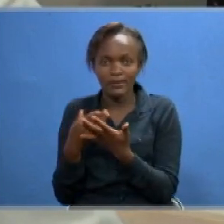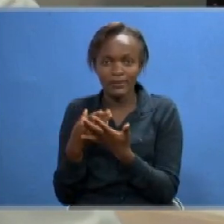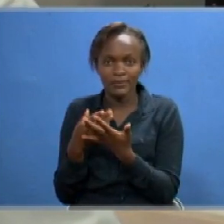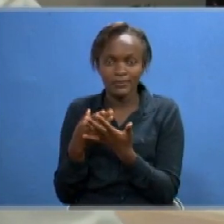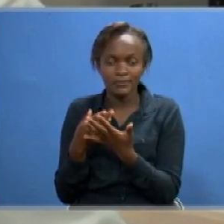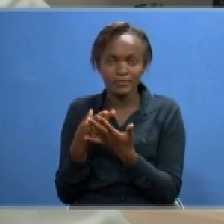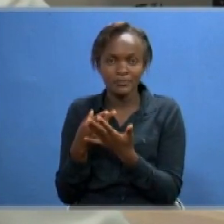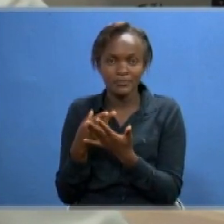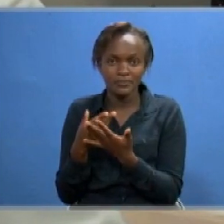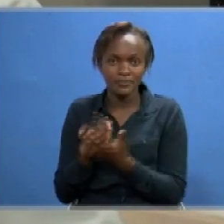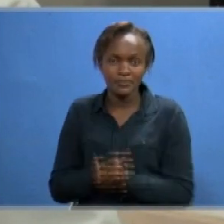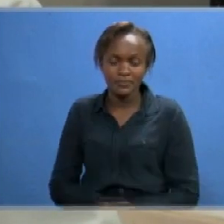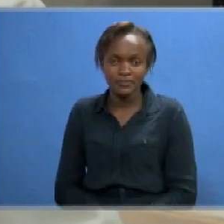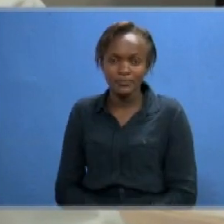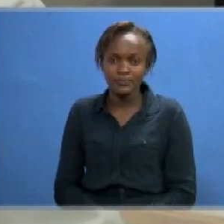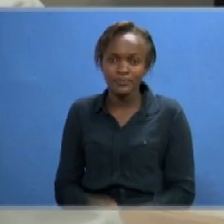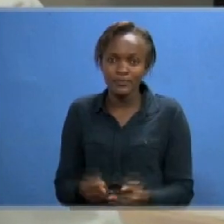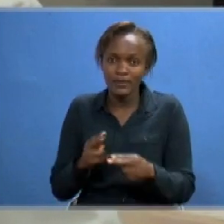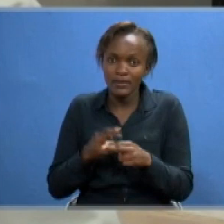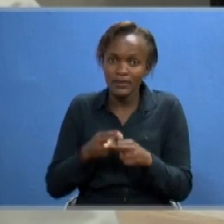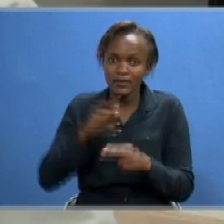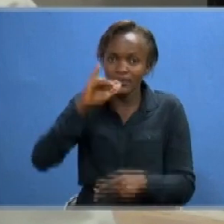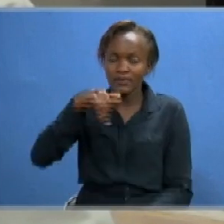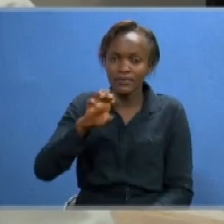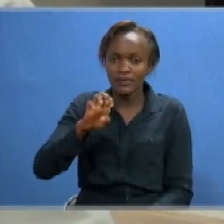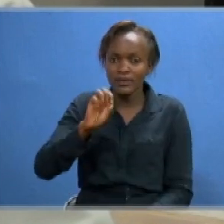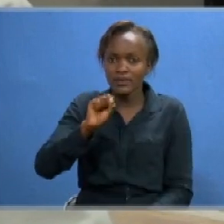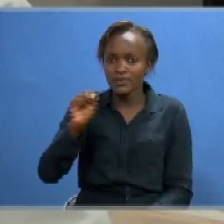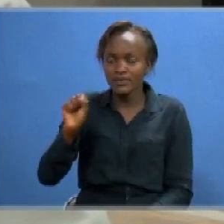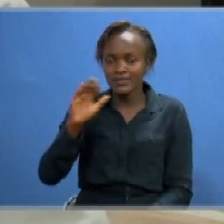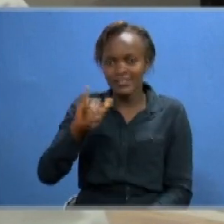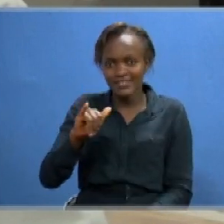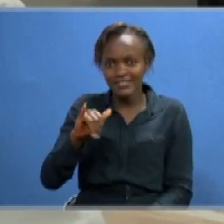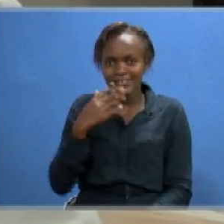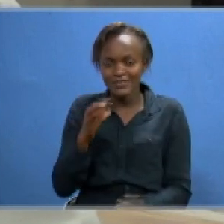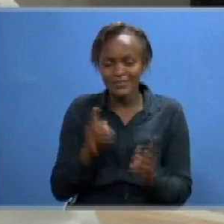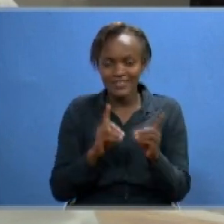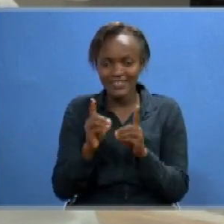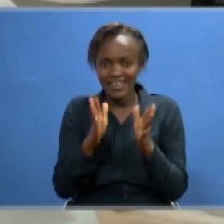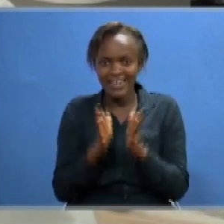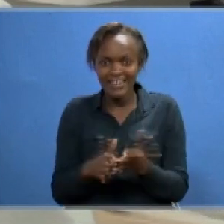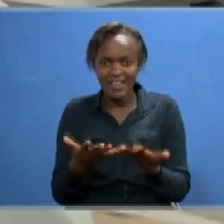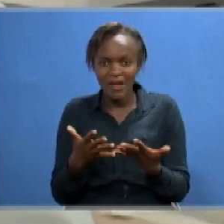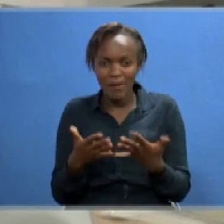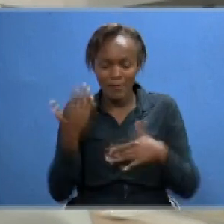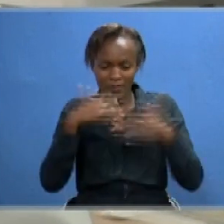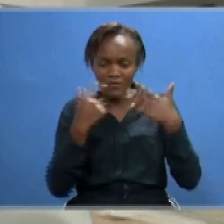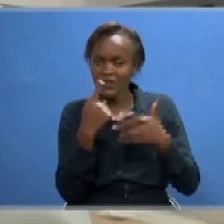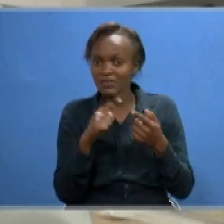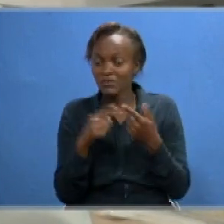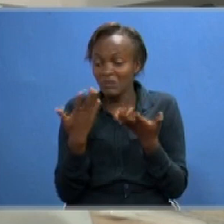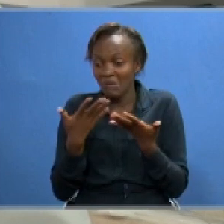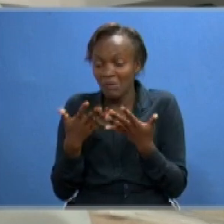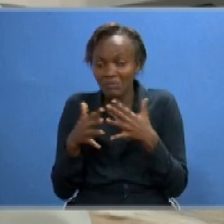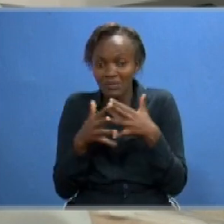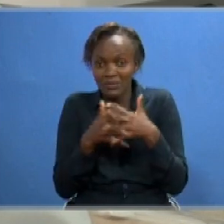with one Dr. Jesse Cox, who is the director of University of Nebraska Medical Center in the US.